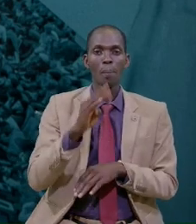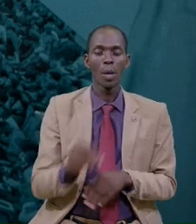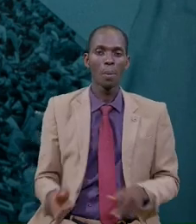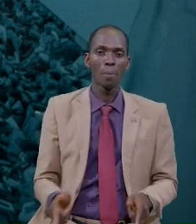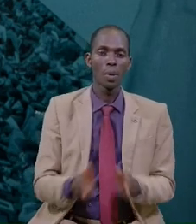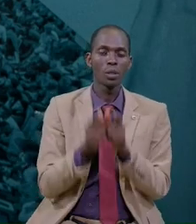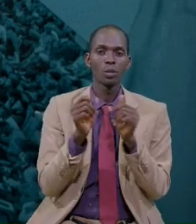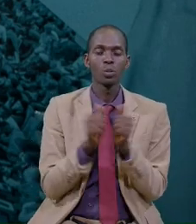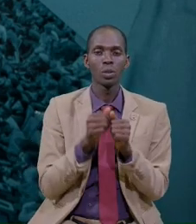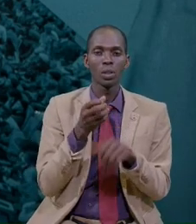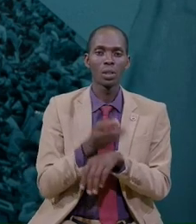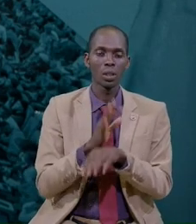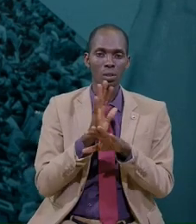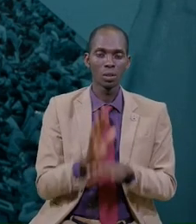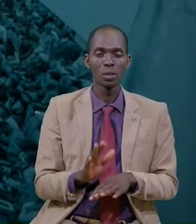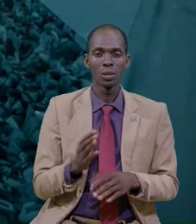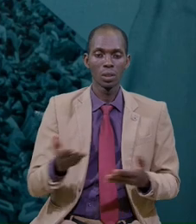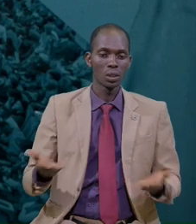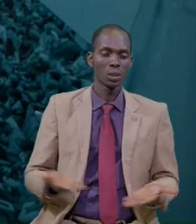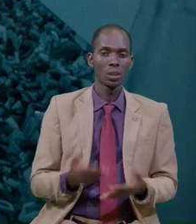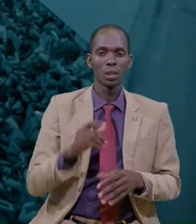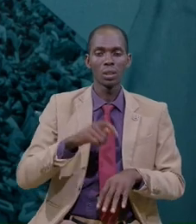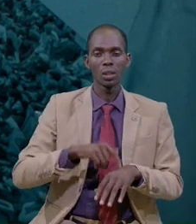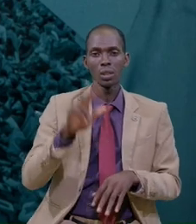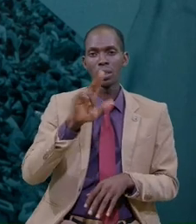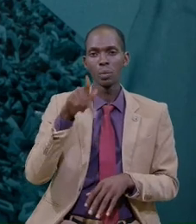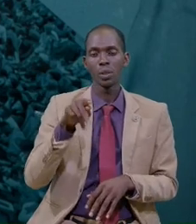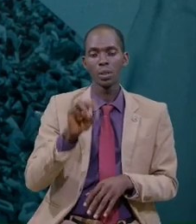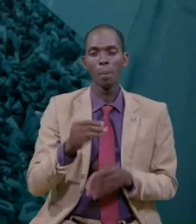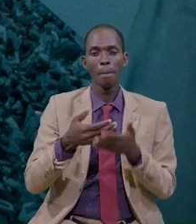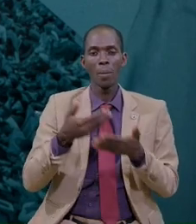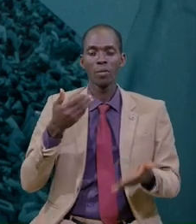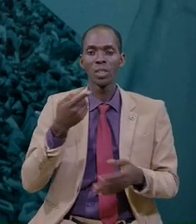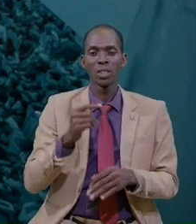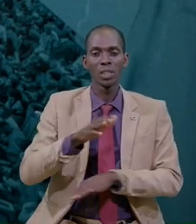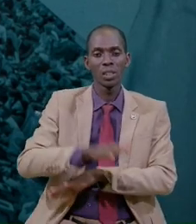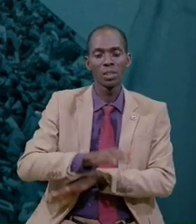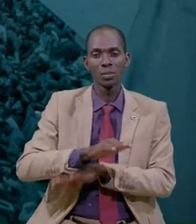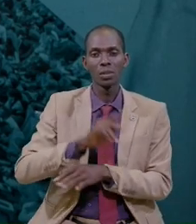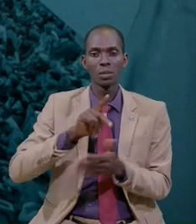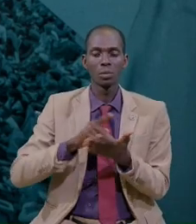here, 3 p.m. before the evening program starts.